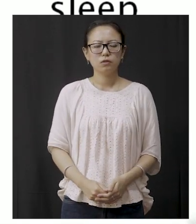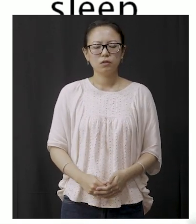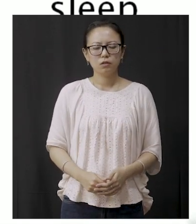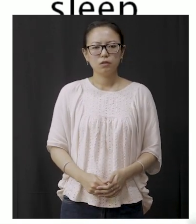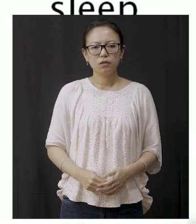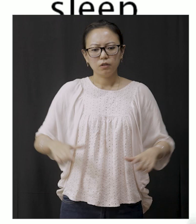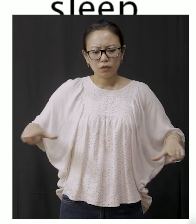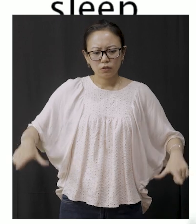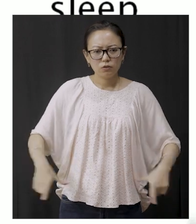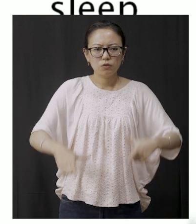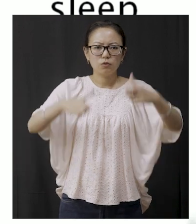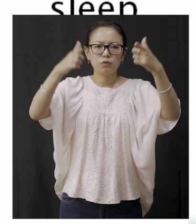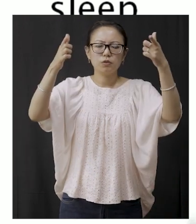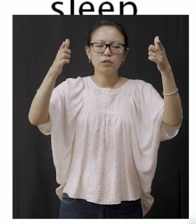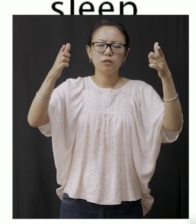Shelter